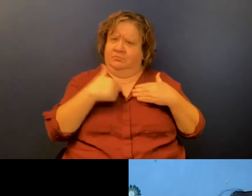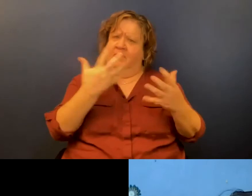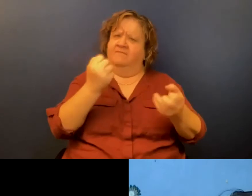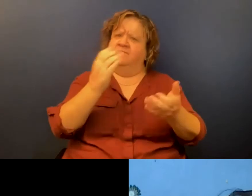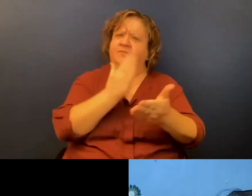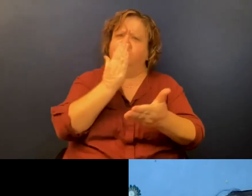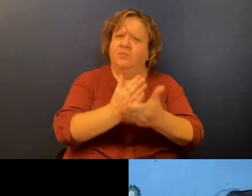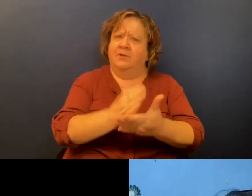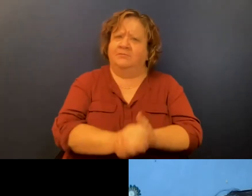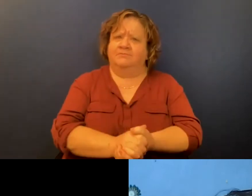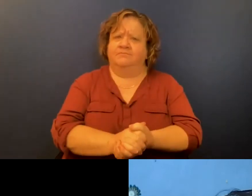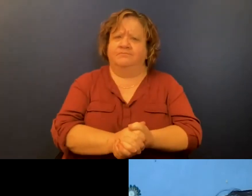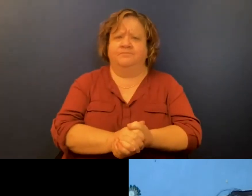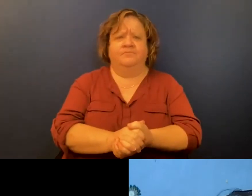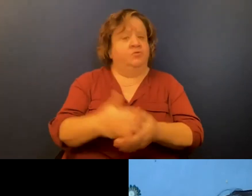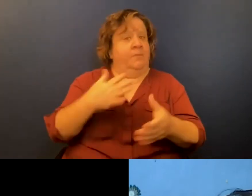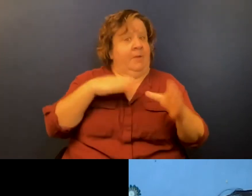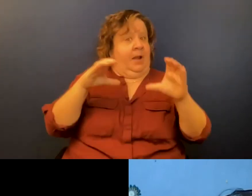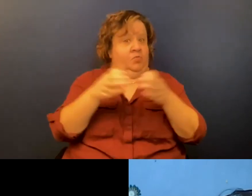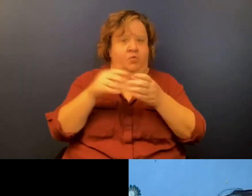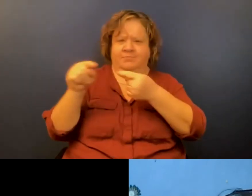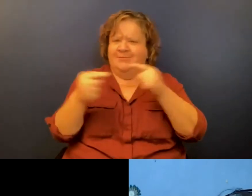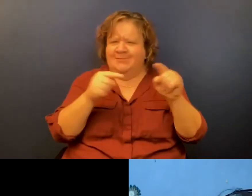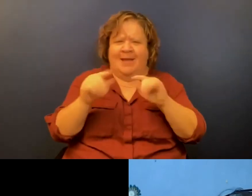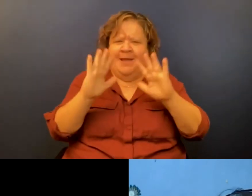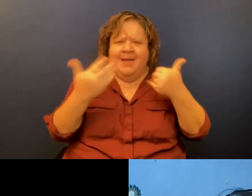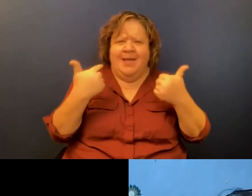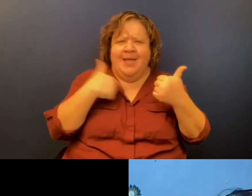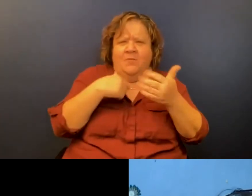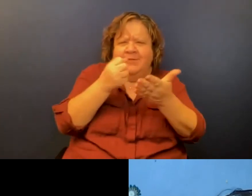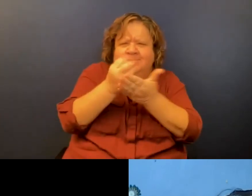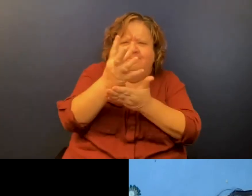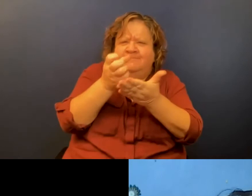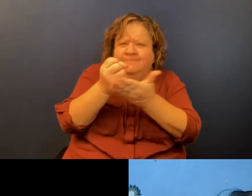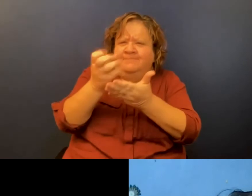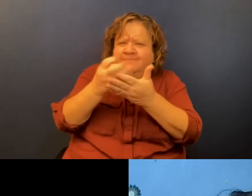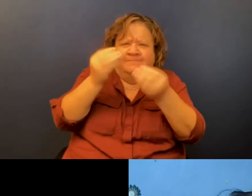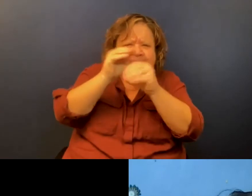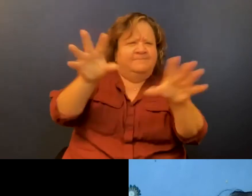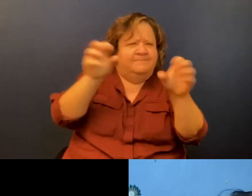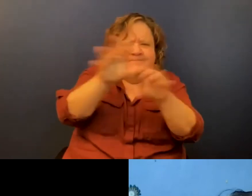raise awareness to them, and how to open more working